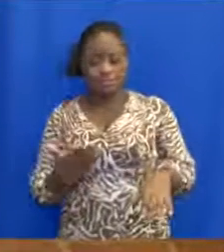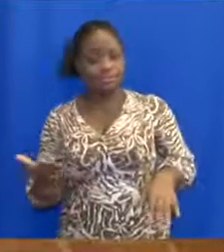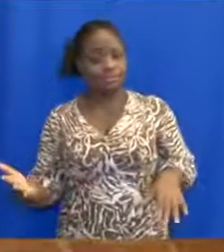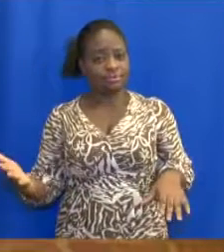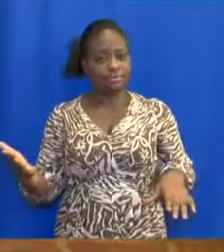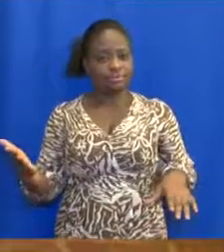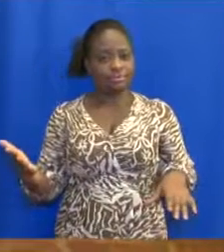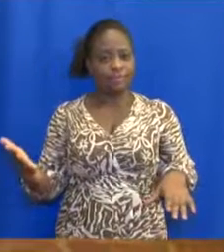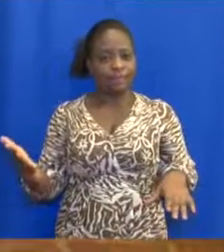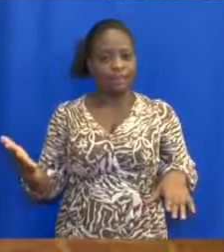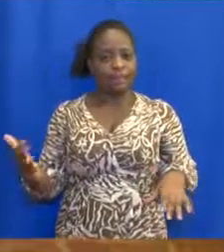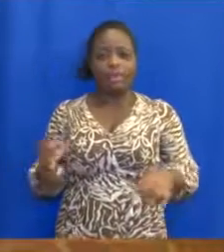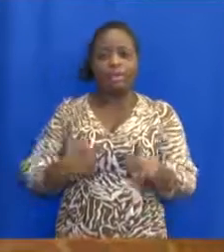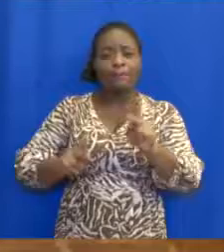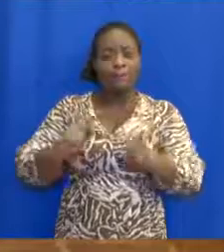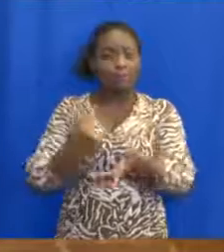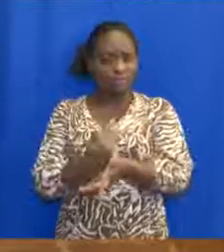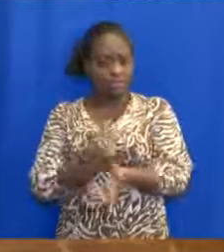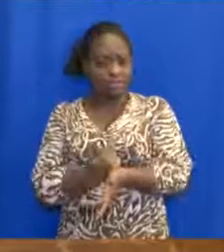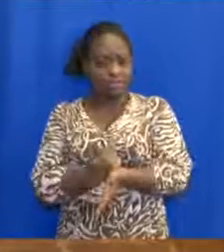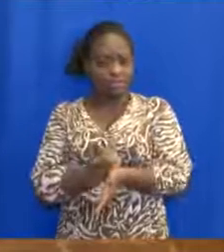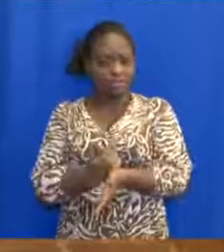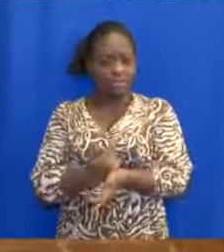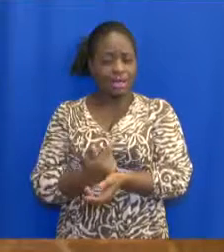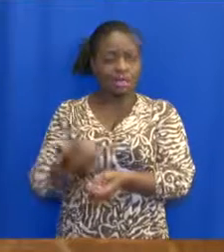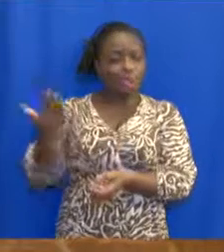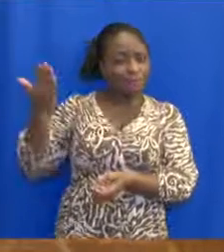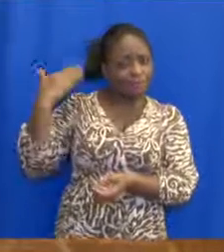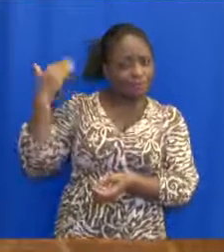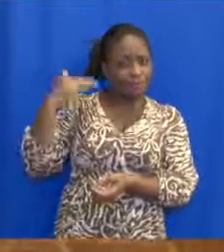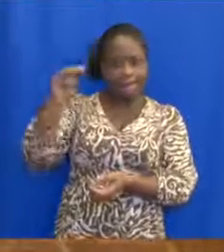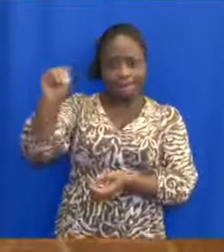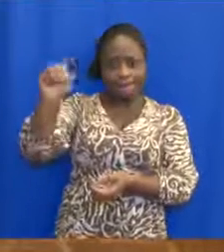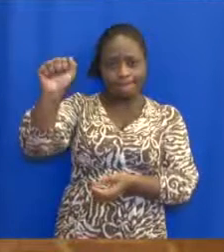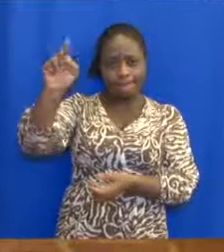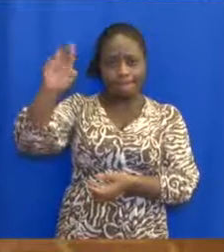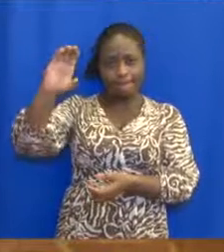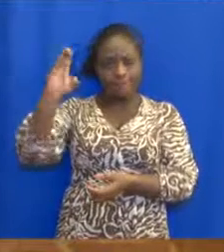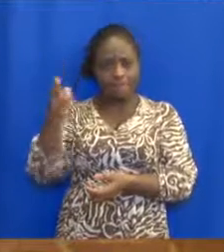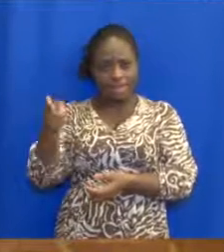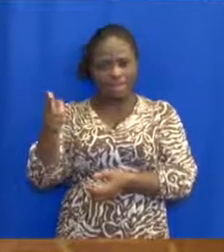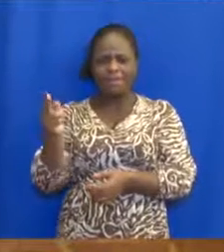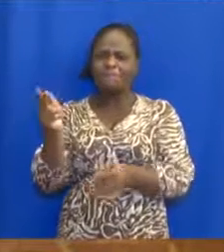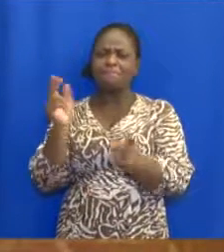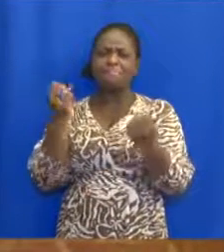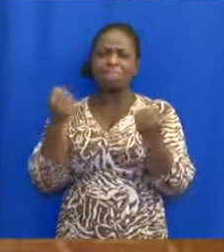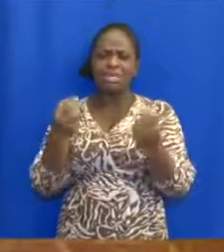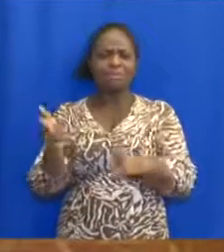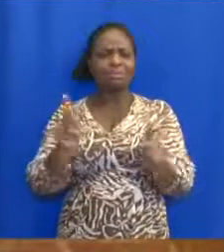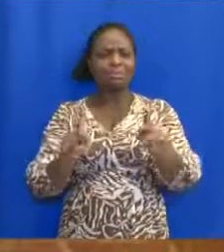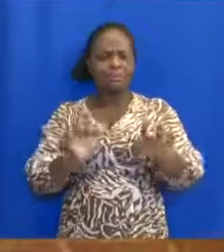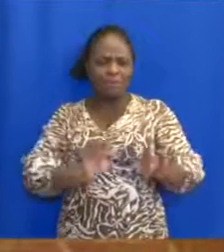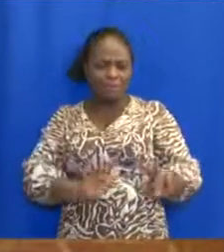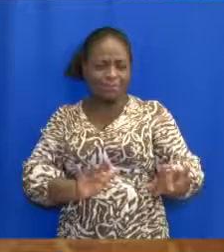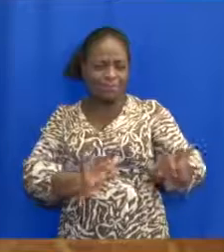livelihoods. Fellow Ghanaians, back in March, most of us hoped passionately